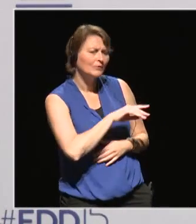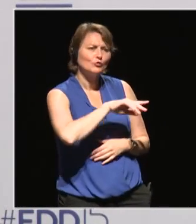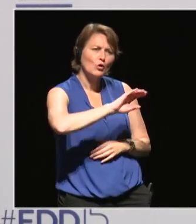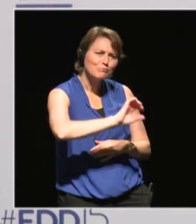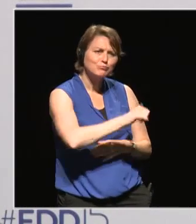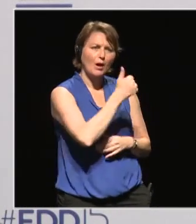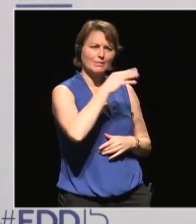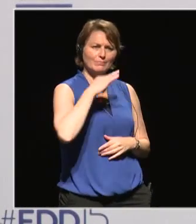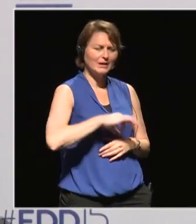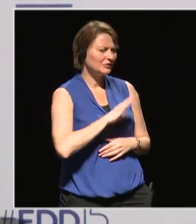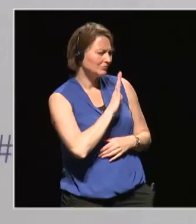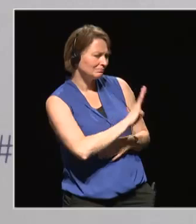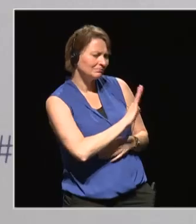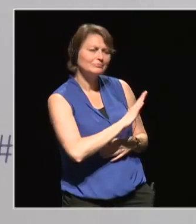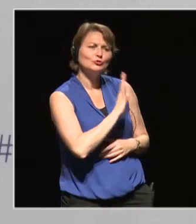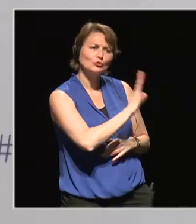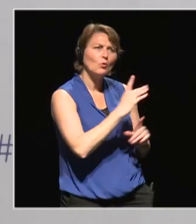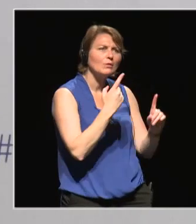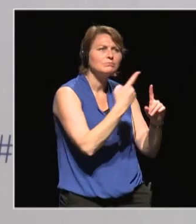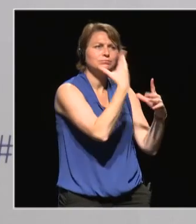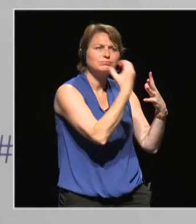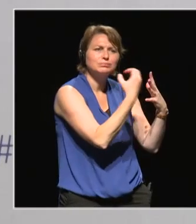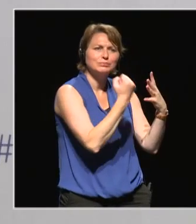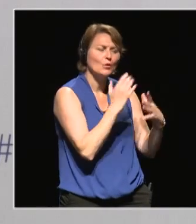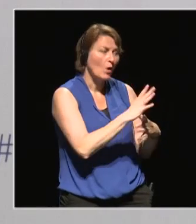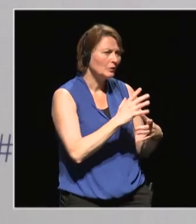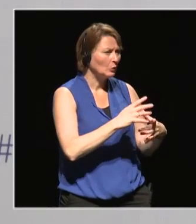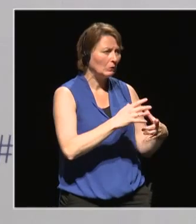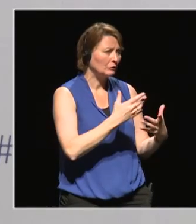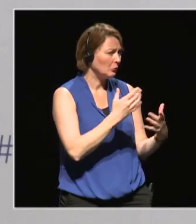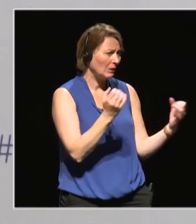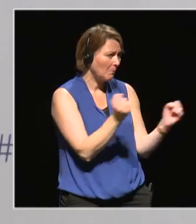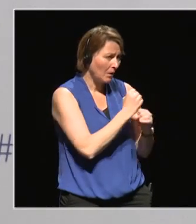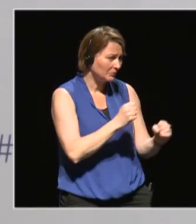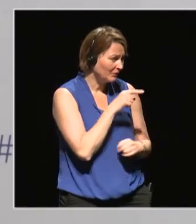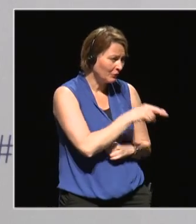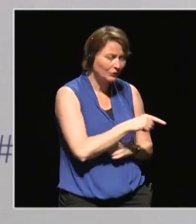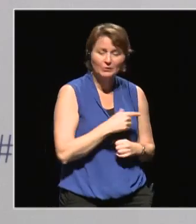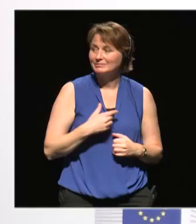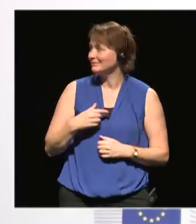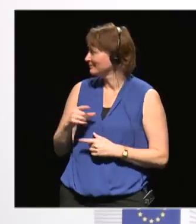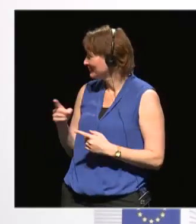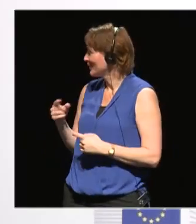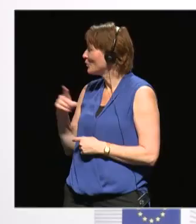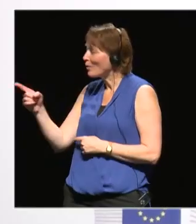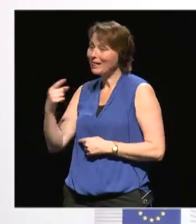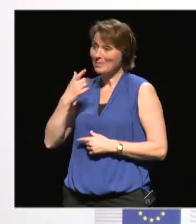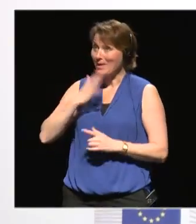ambitions. Thank you, Simon. Ambitions. And INDCs and so on. Our ambitions is to survive